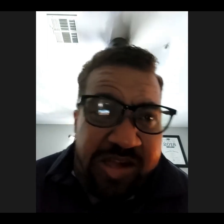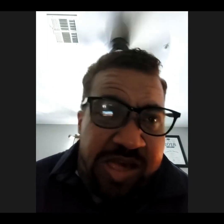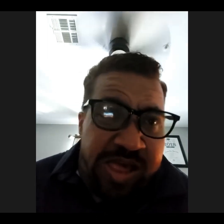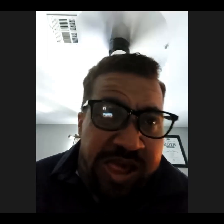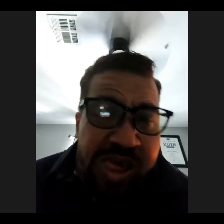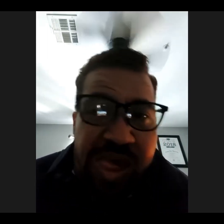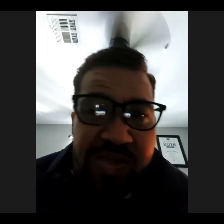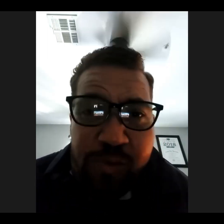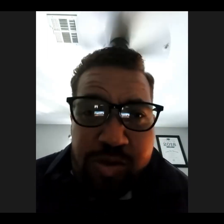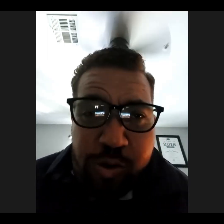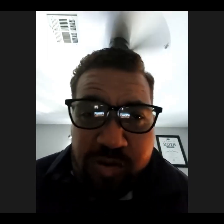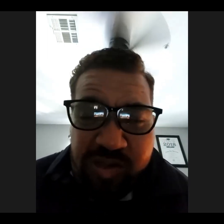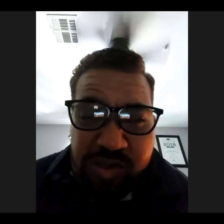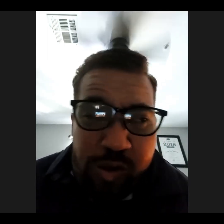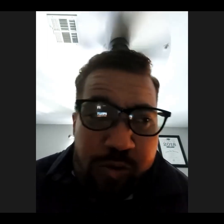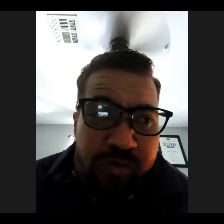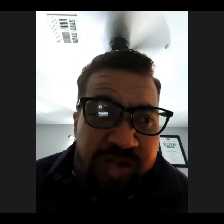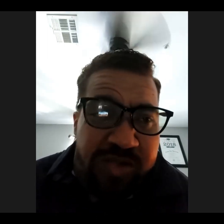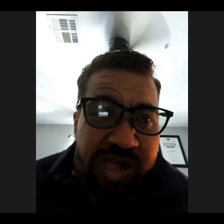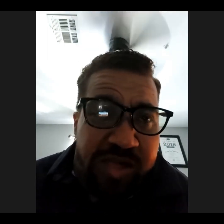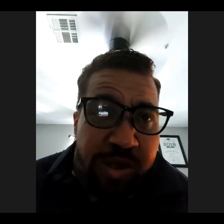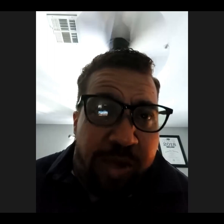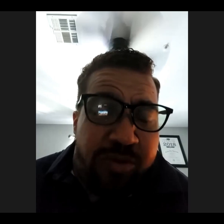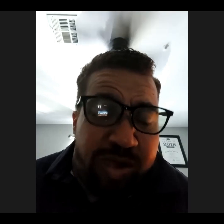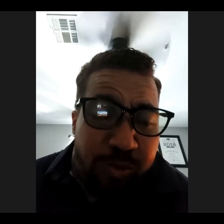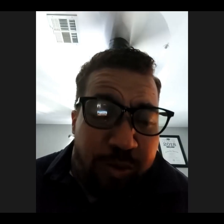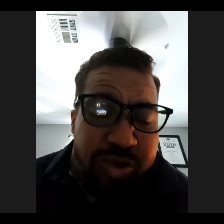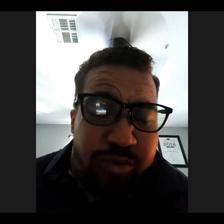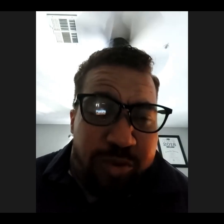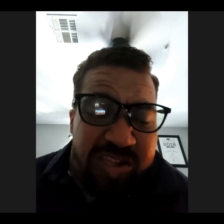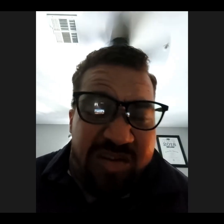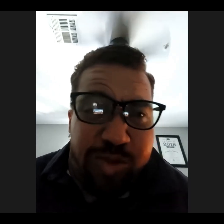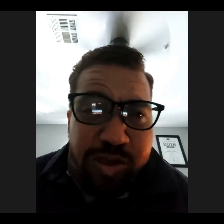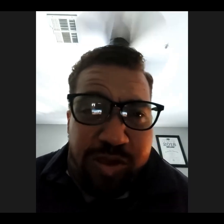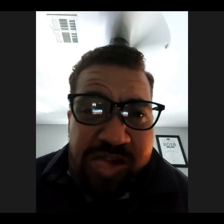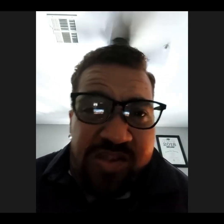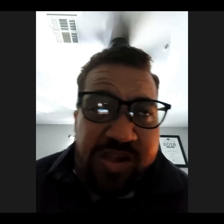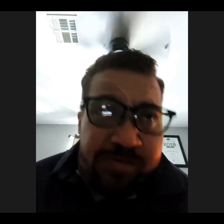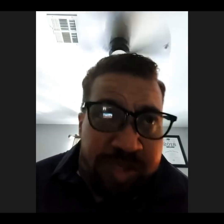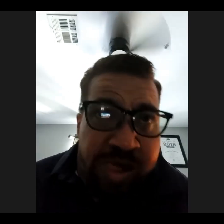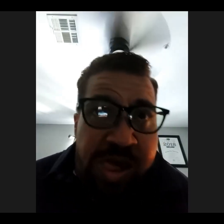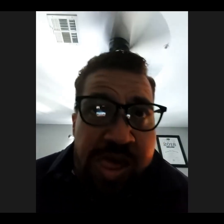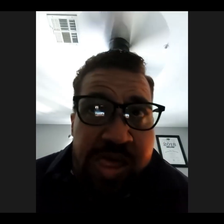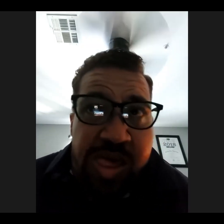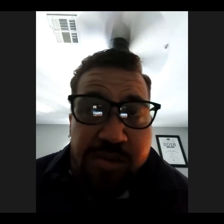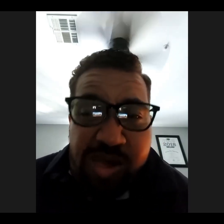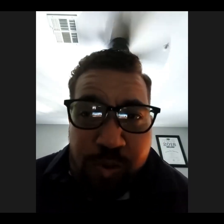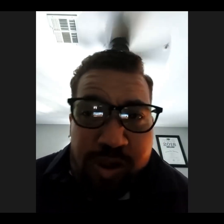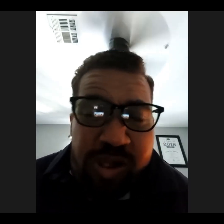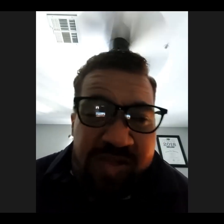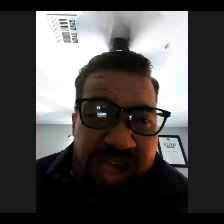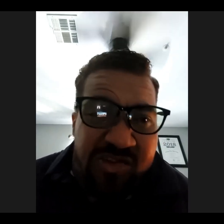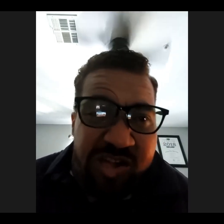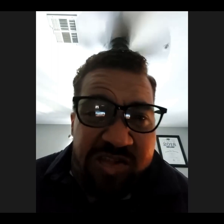conferences, and I would go to those, and then I would meet more people with disabilities and make